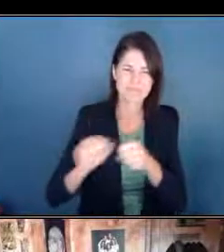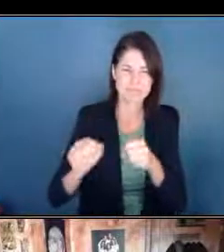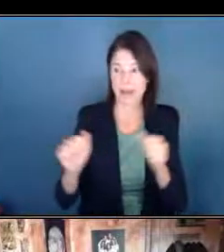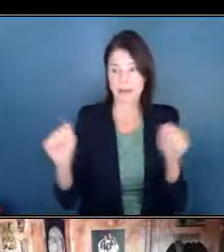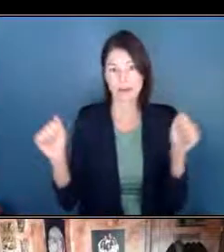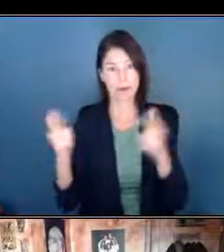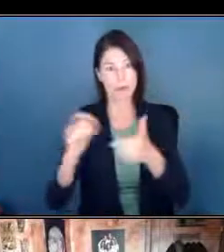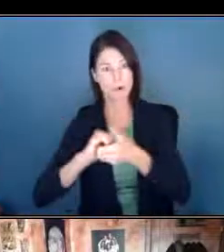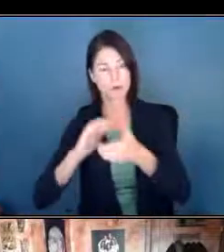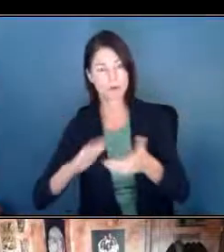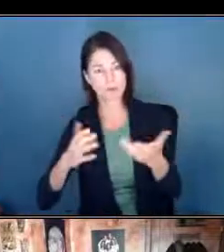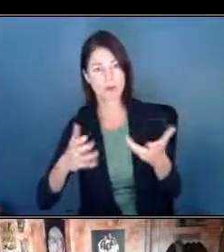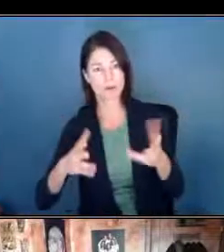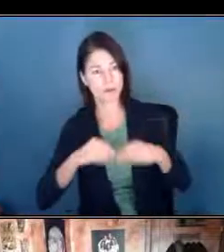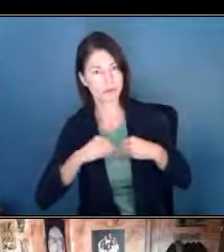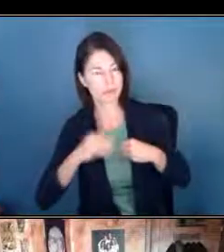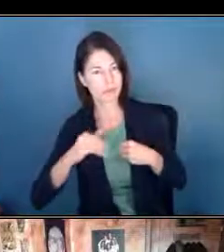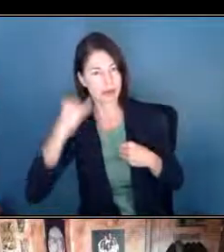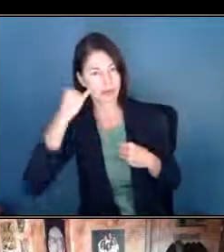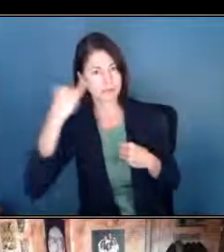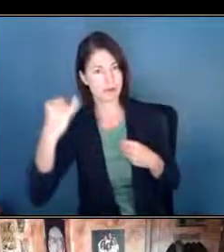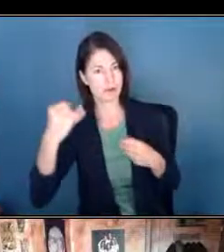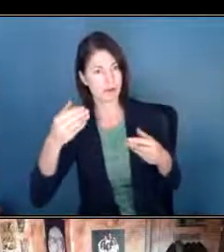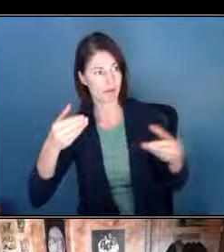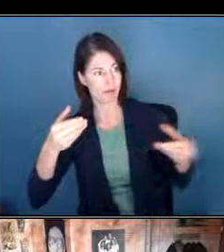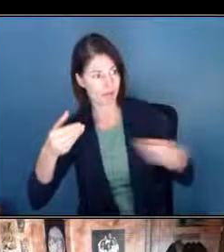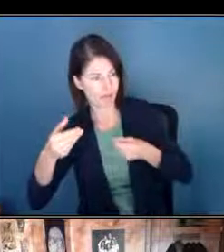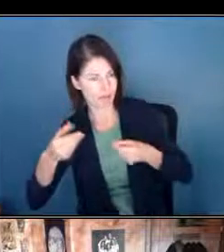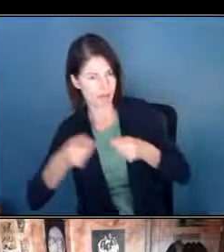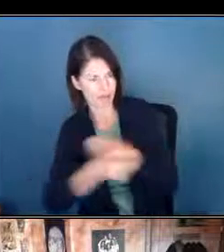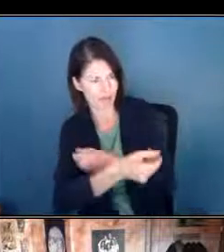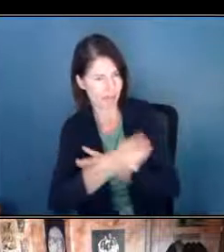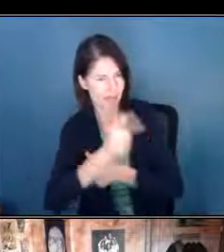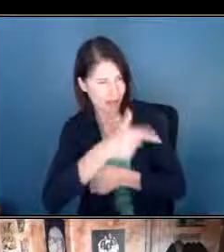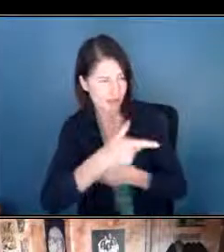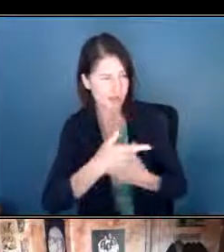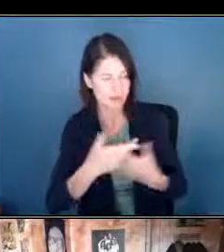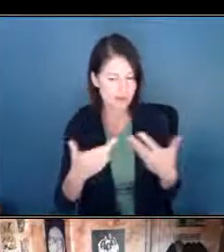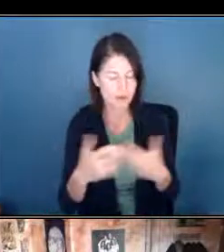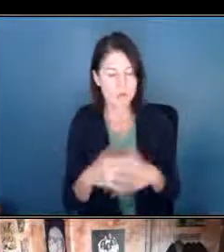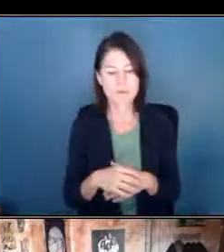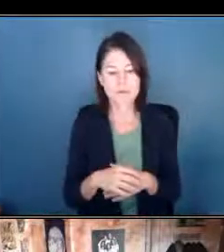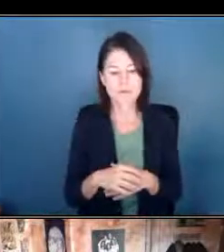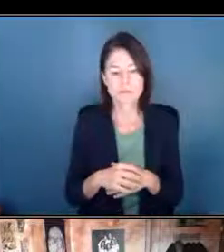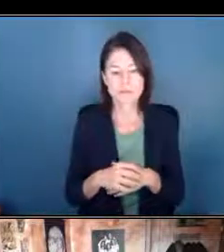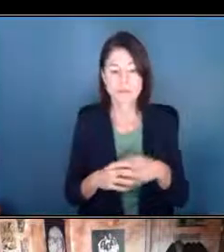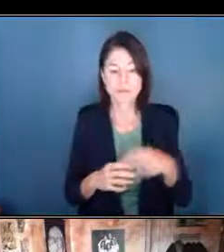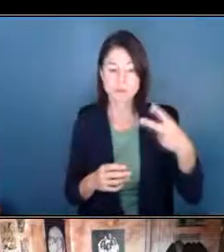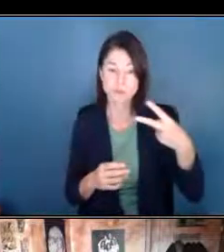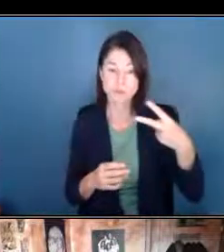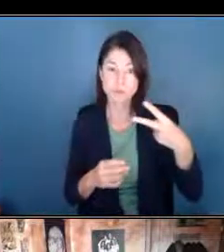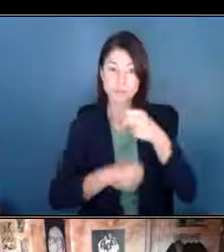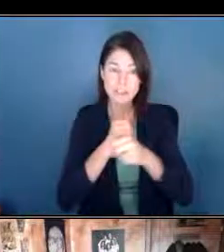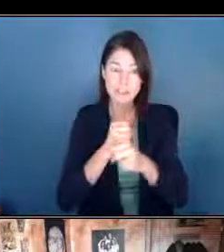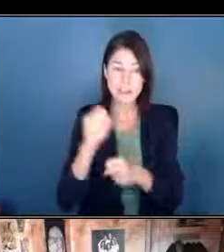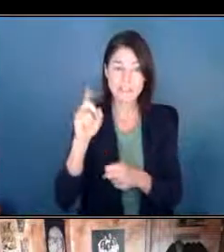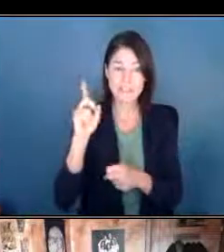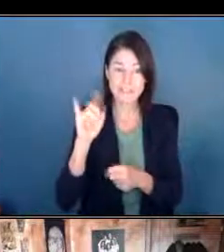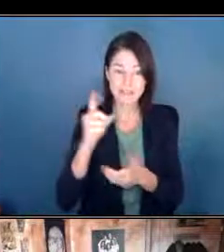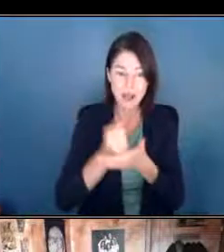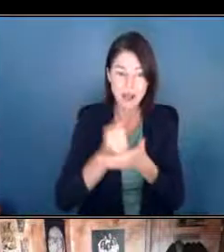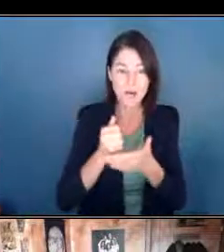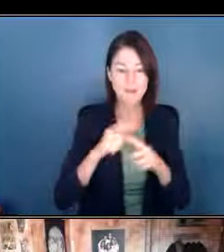and it really showed itself not to be the fix, although it did help those 2 years. So I guess my takeaway really